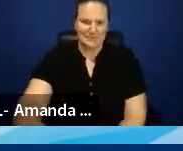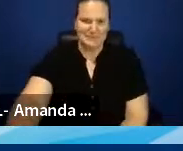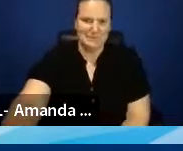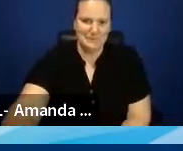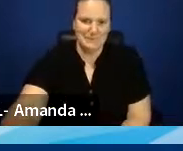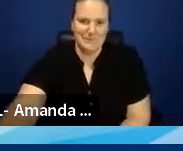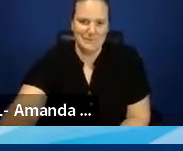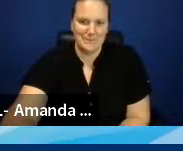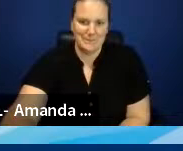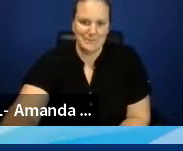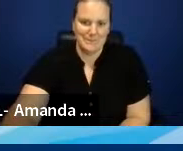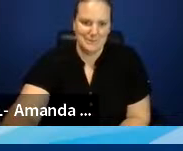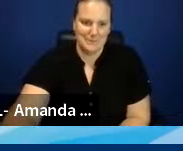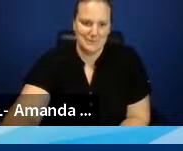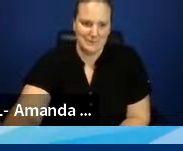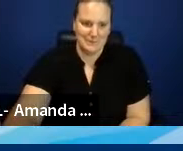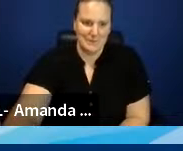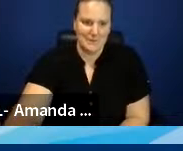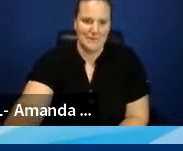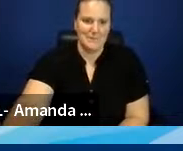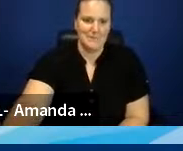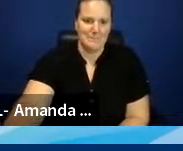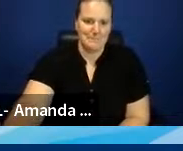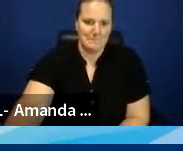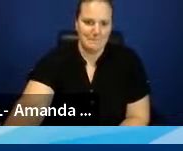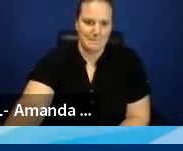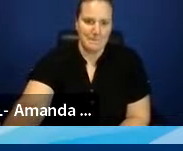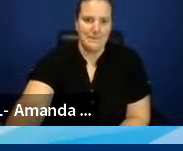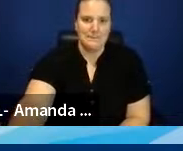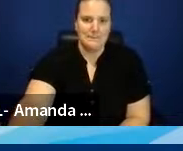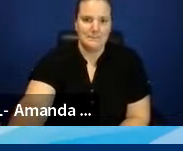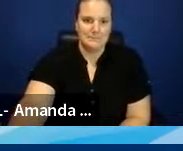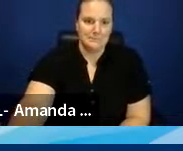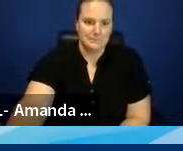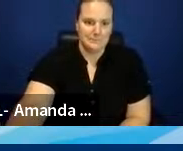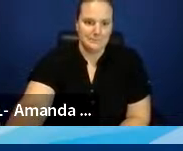I was stuck in it this morning coming back from